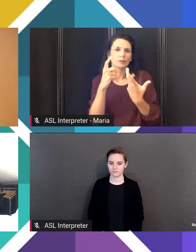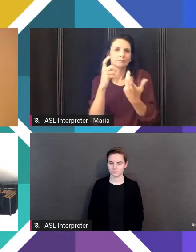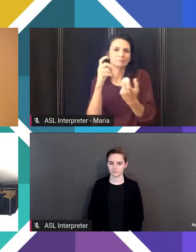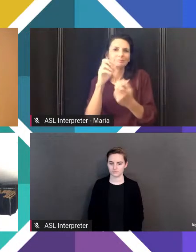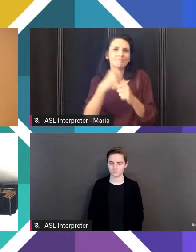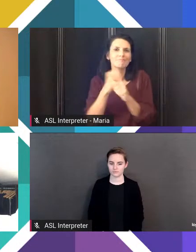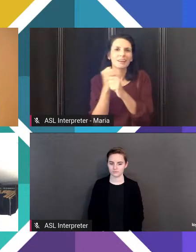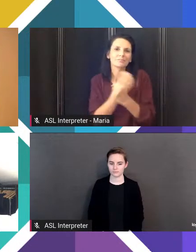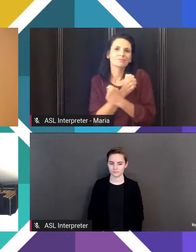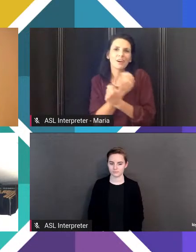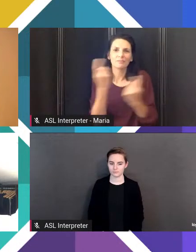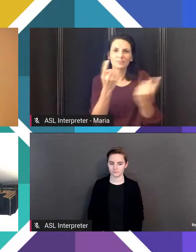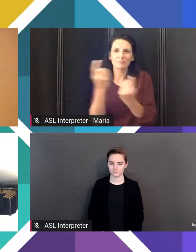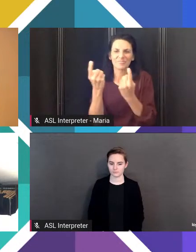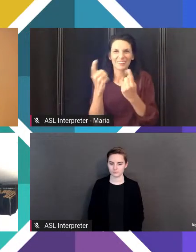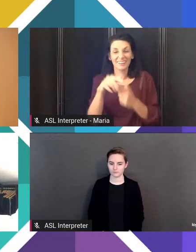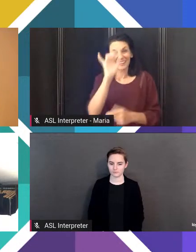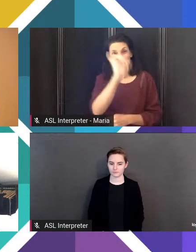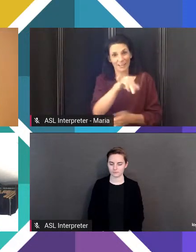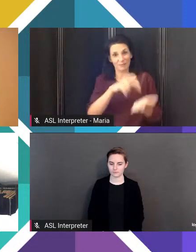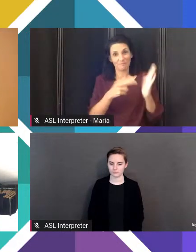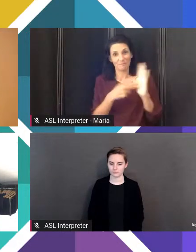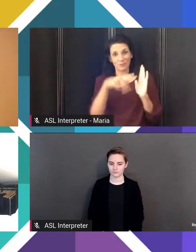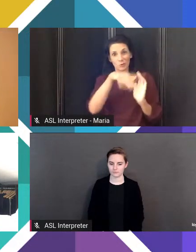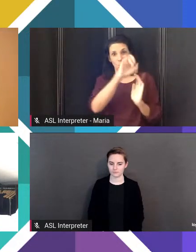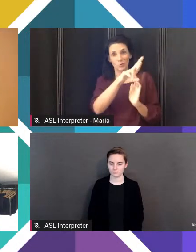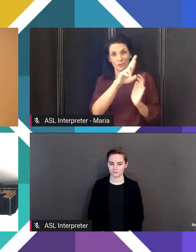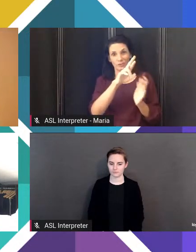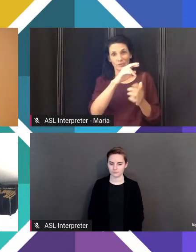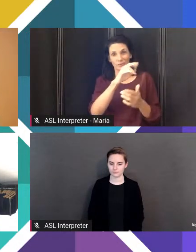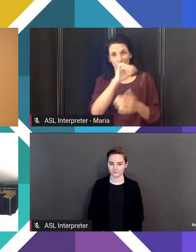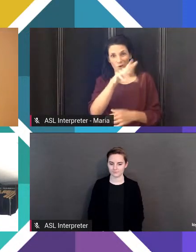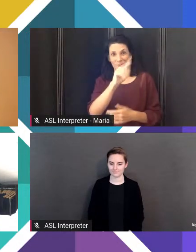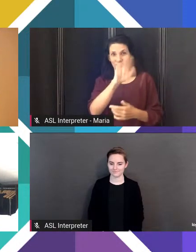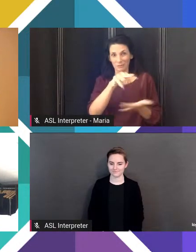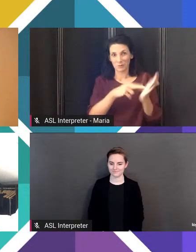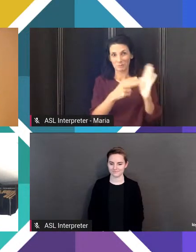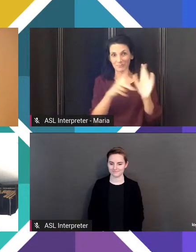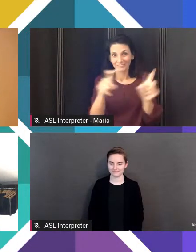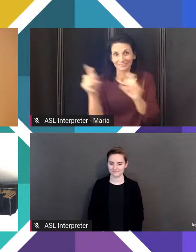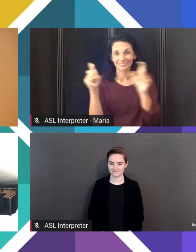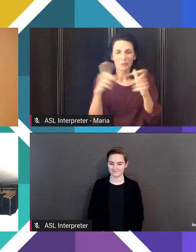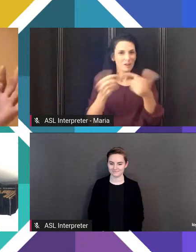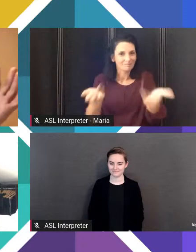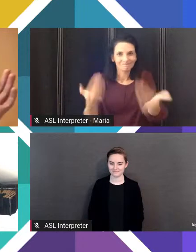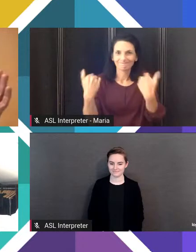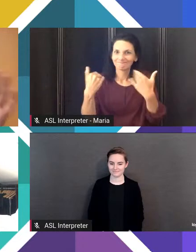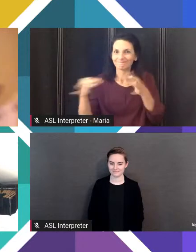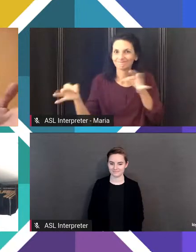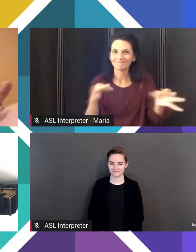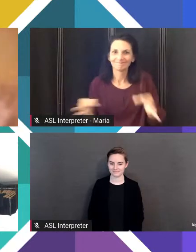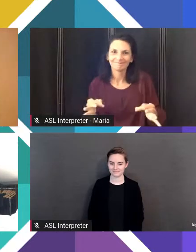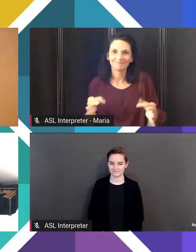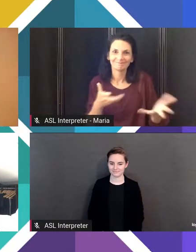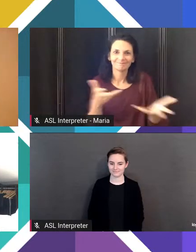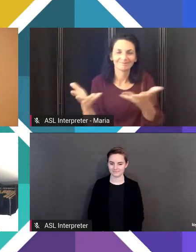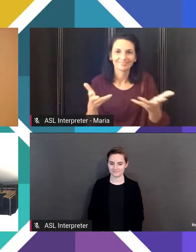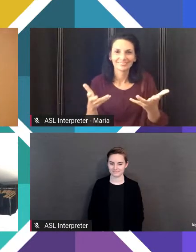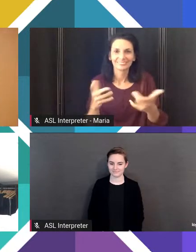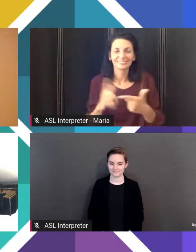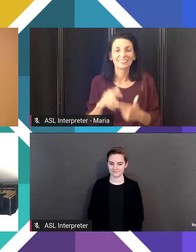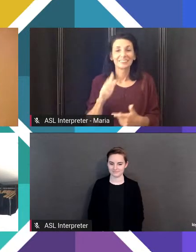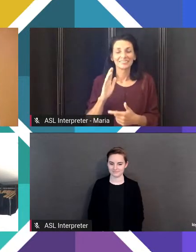Is that queer art? Like, let's get right into it and let's get down and dirty with this. Are we popcorning, Lucy? What do you want to